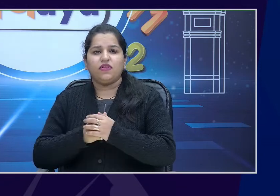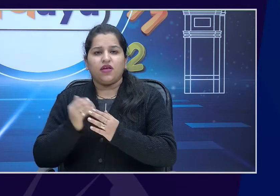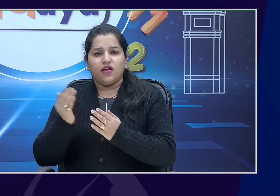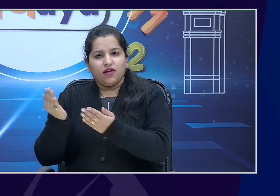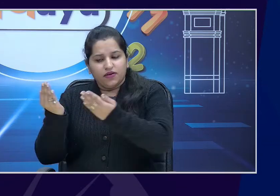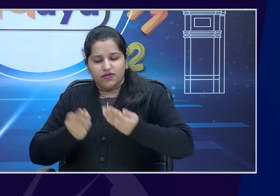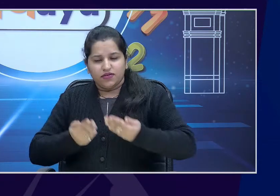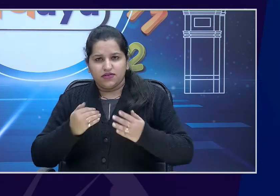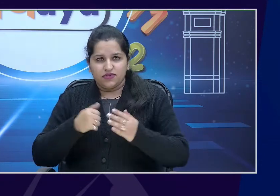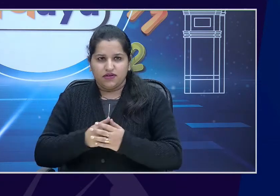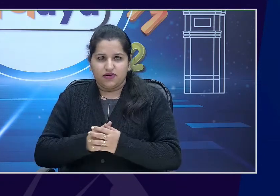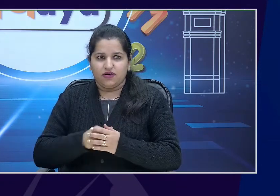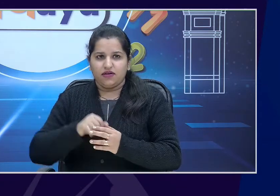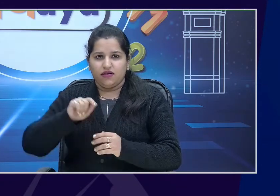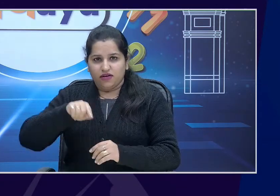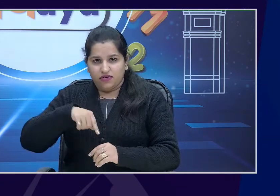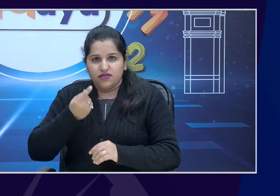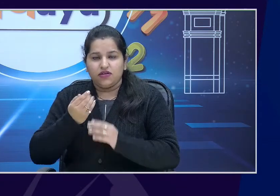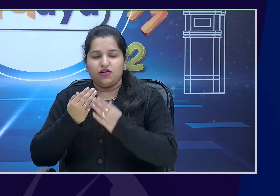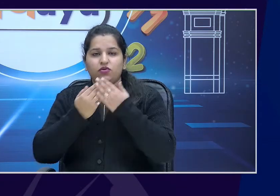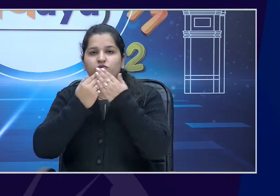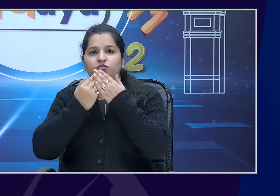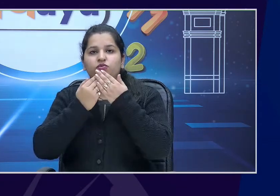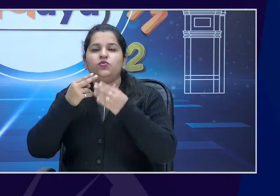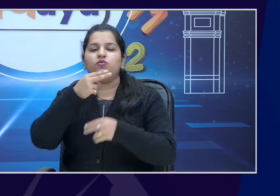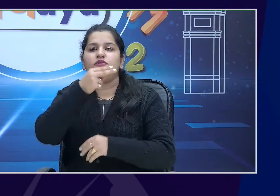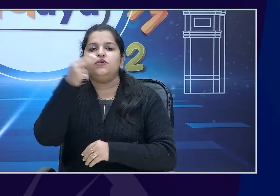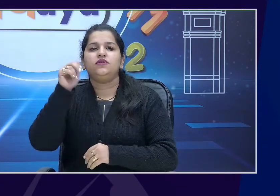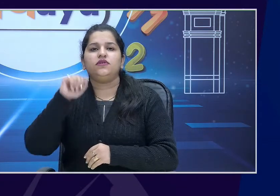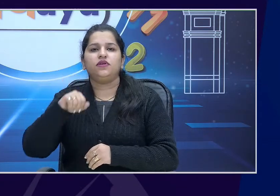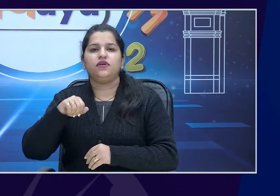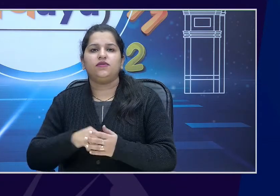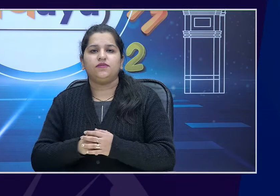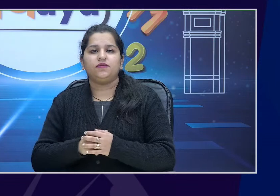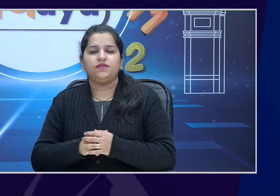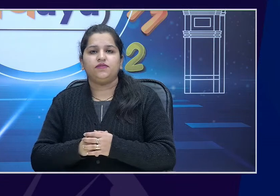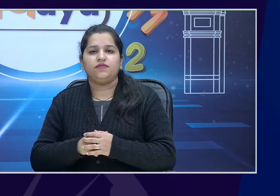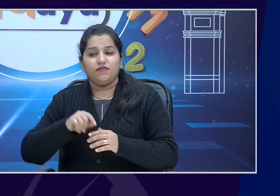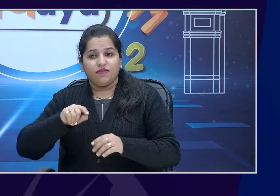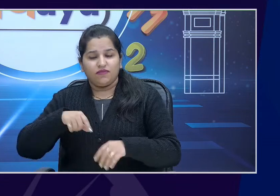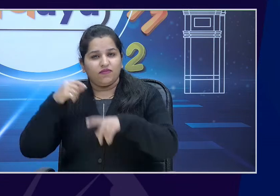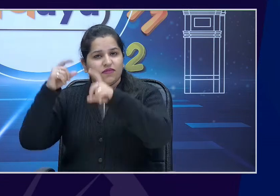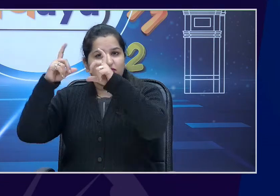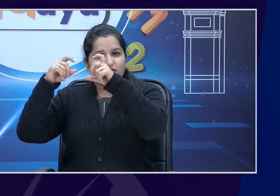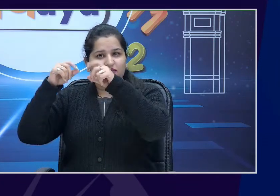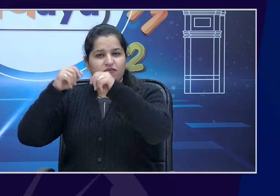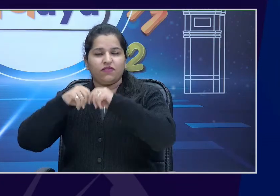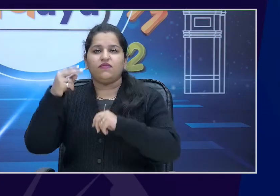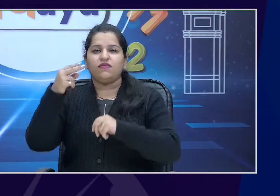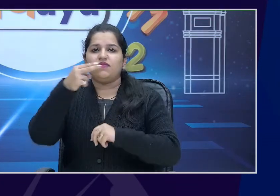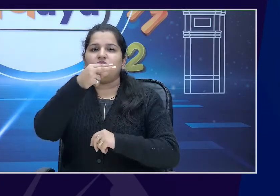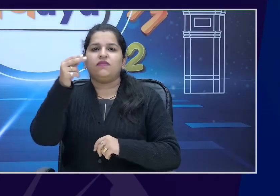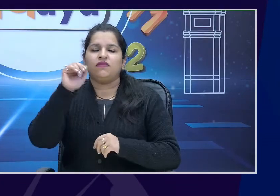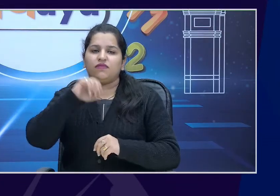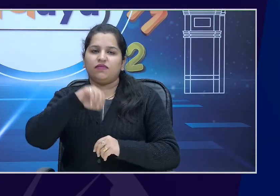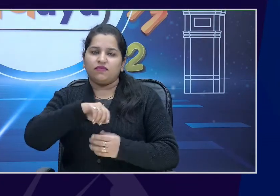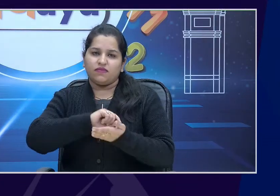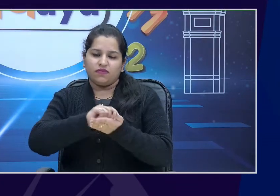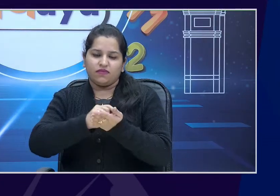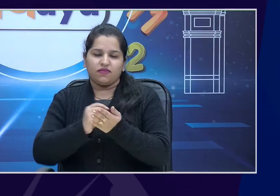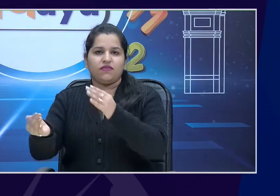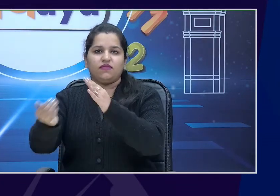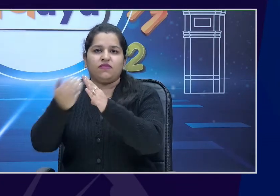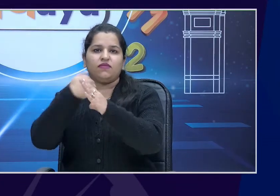your teacher name, and your school name, and you can attach a photograph there, and you can send it to